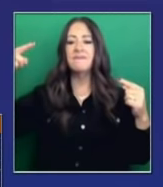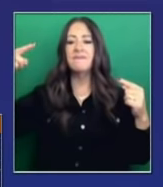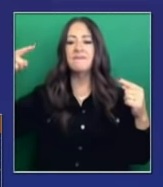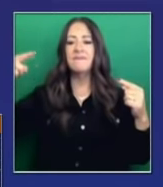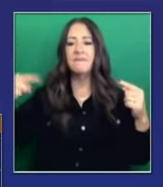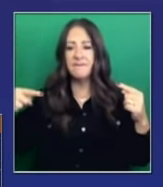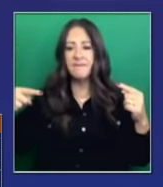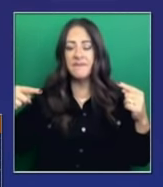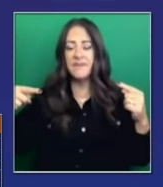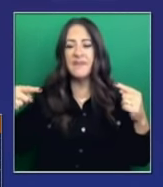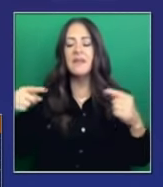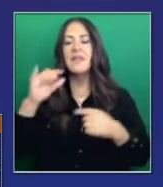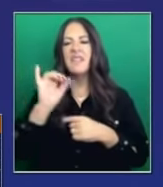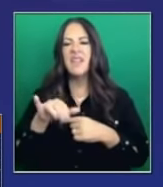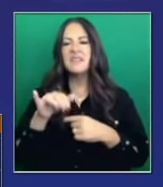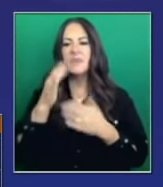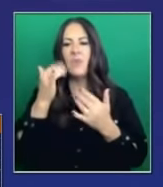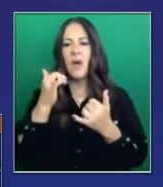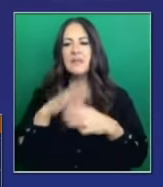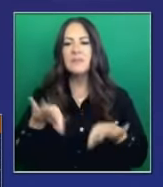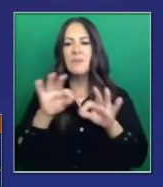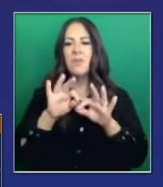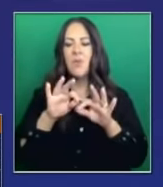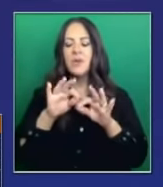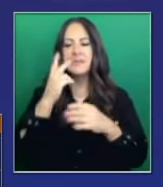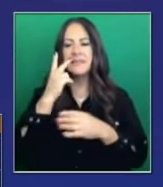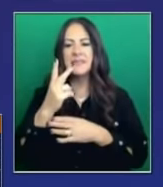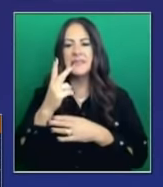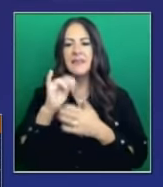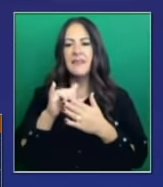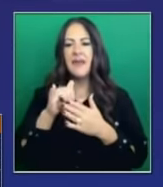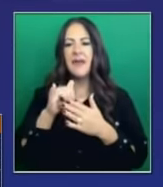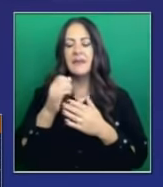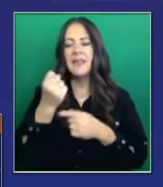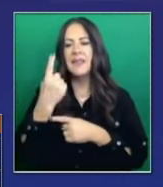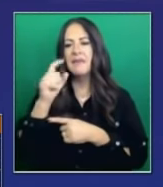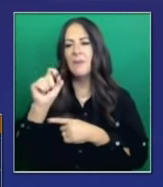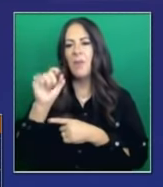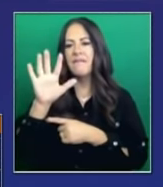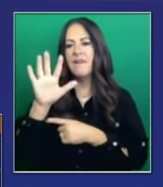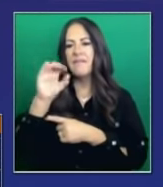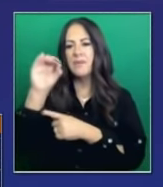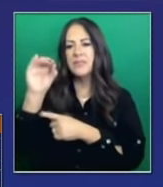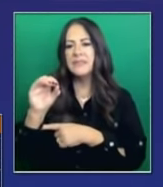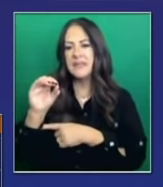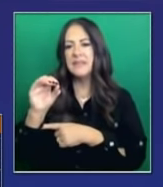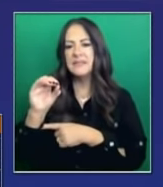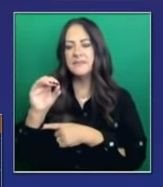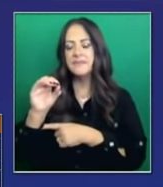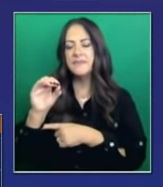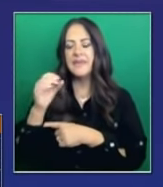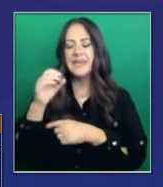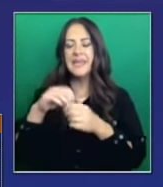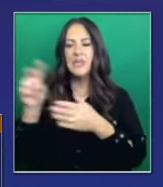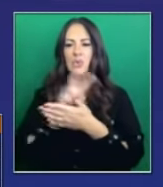period now, over a course of many, many days. 11.5% 14-day positivity rate 2 weeks